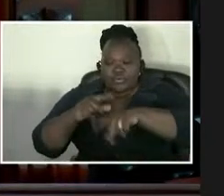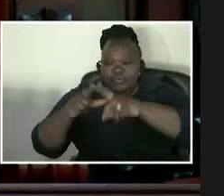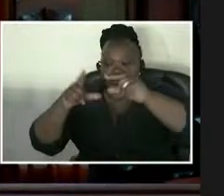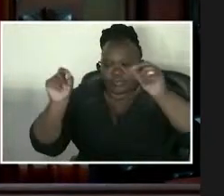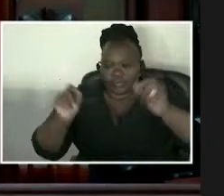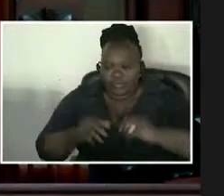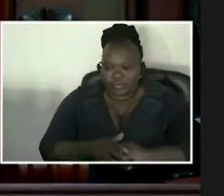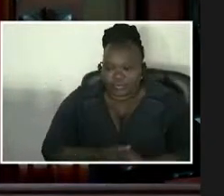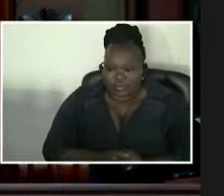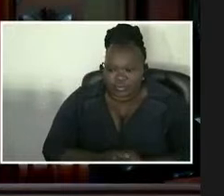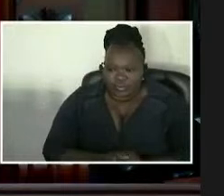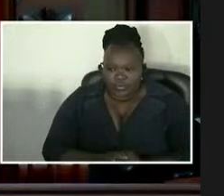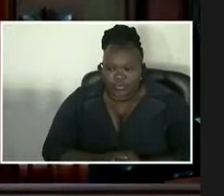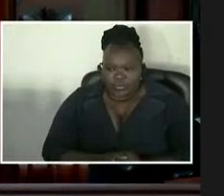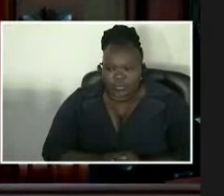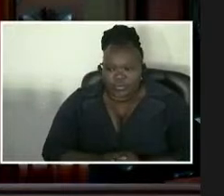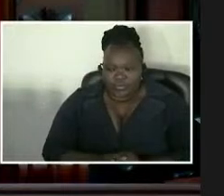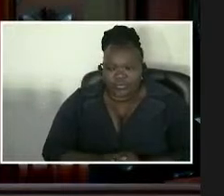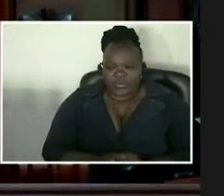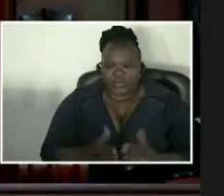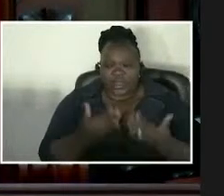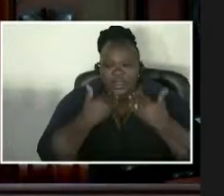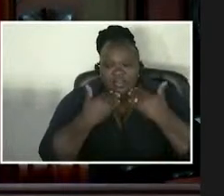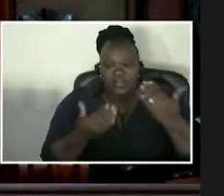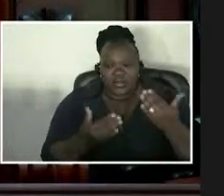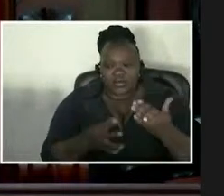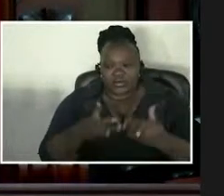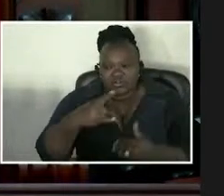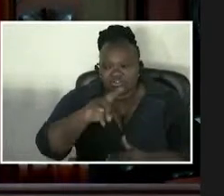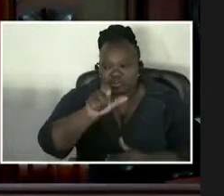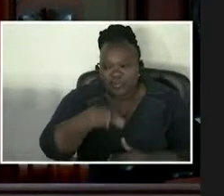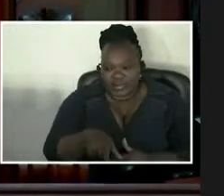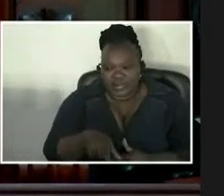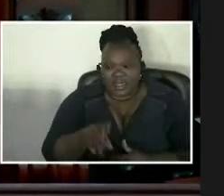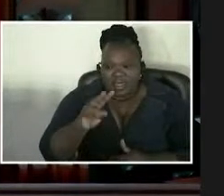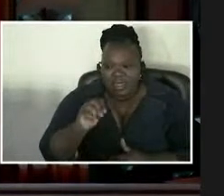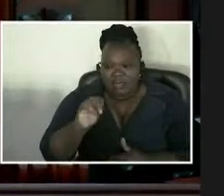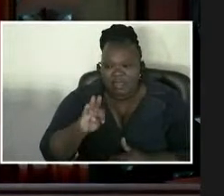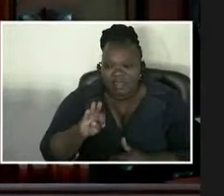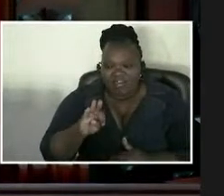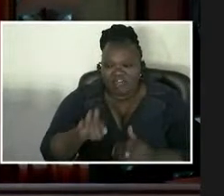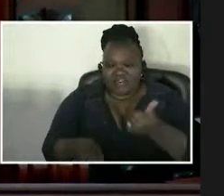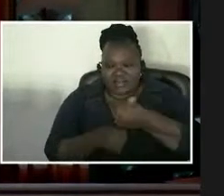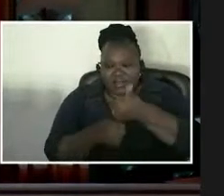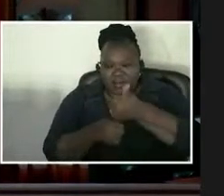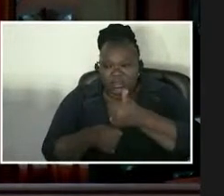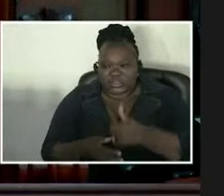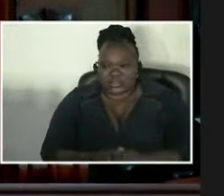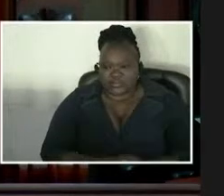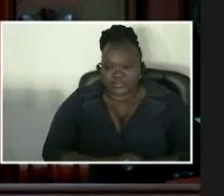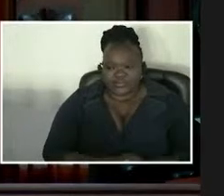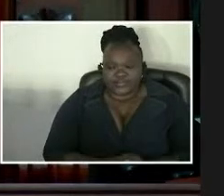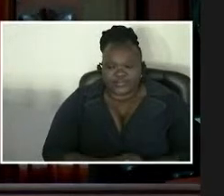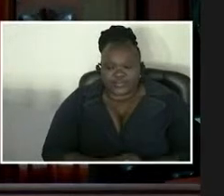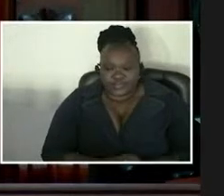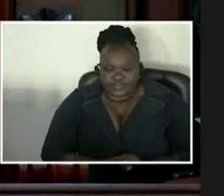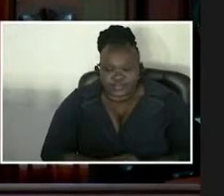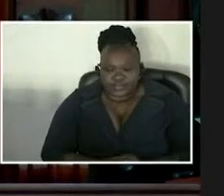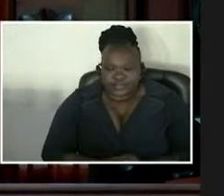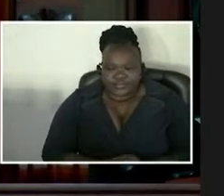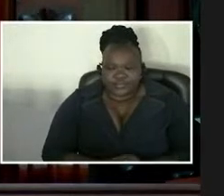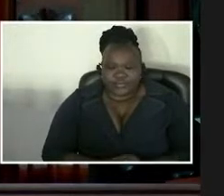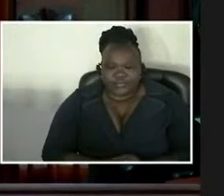up thank you honorable the minority plan supports this budget yeah i know that was the